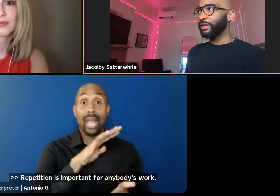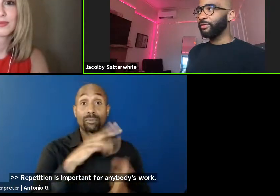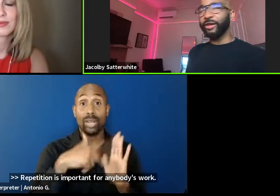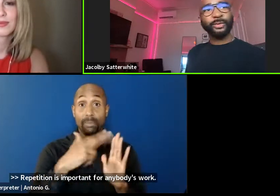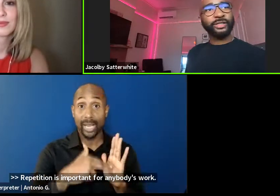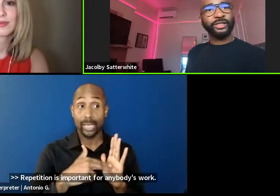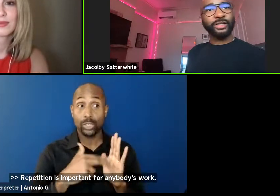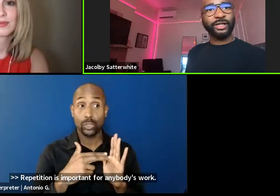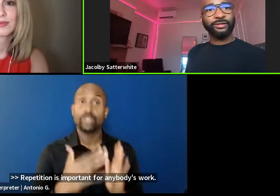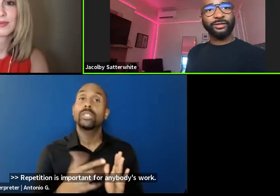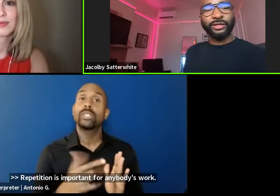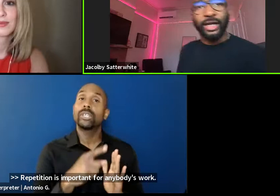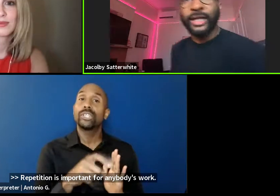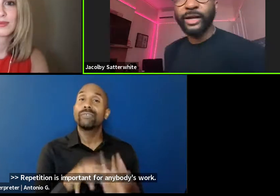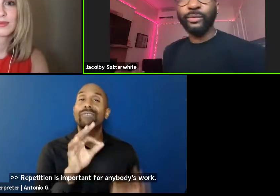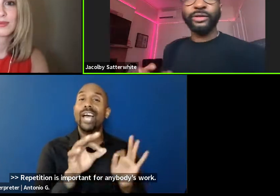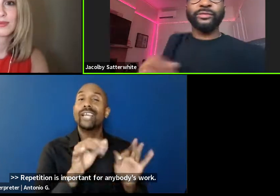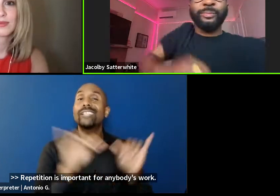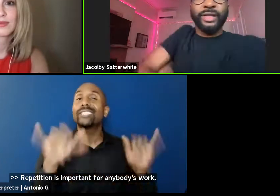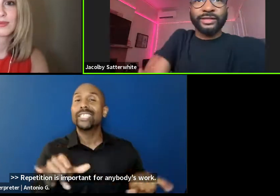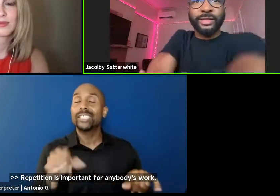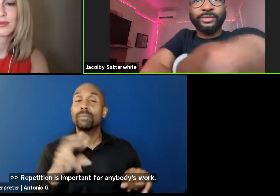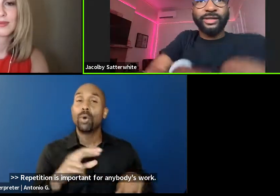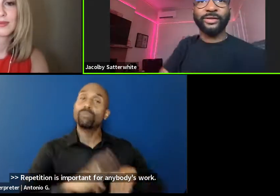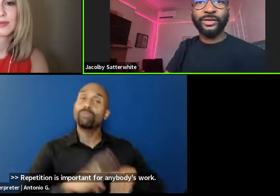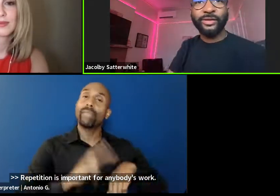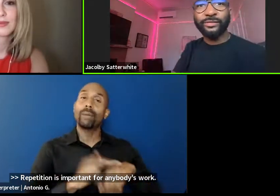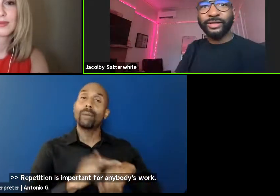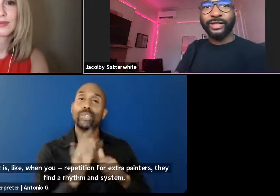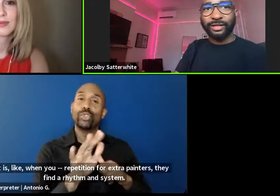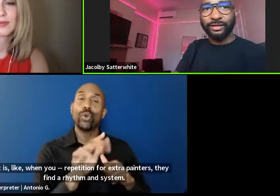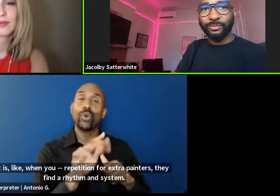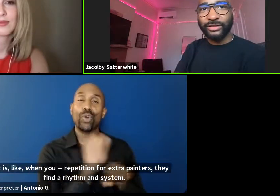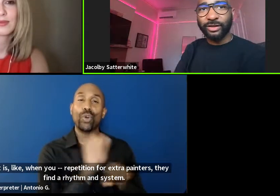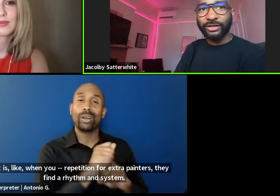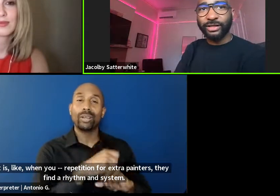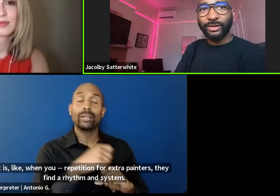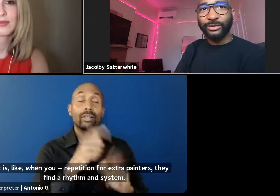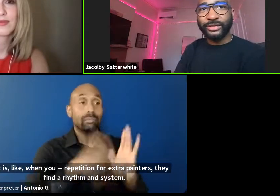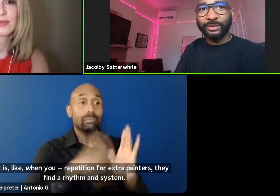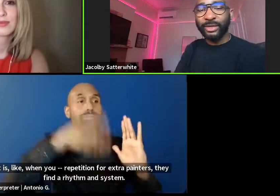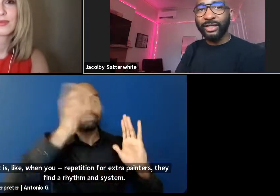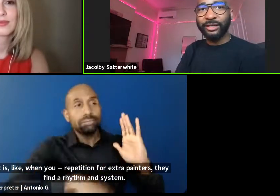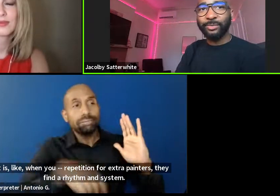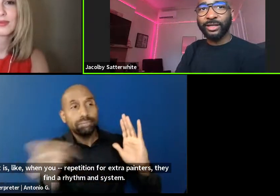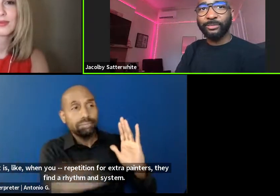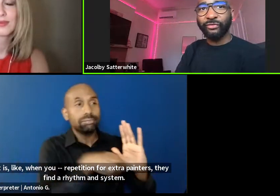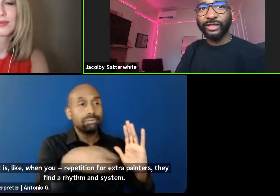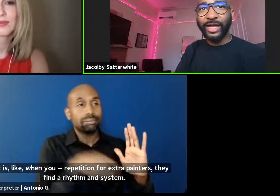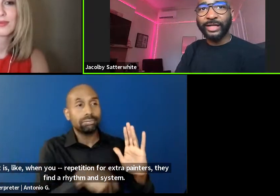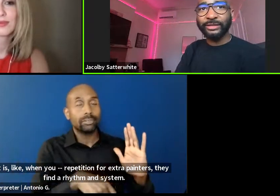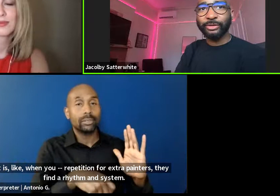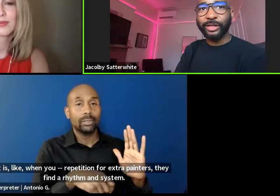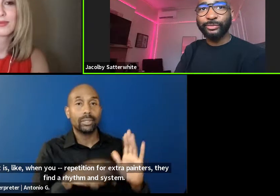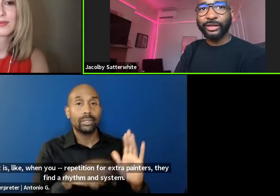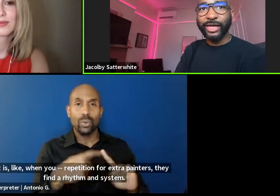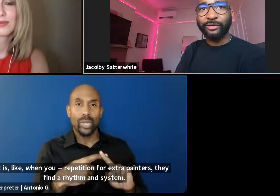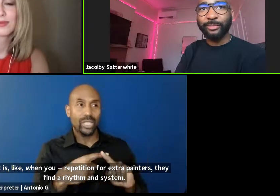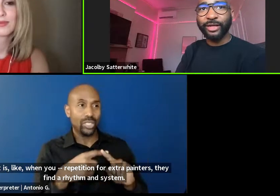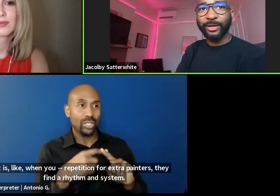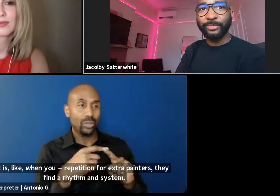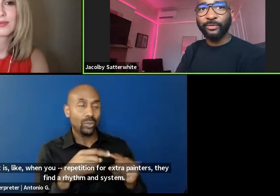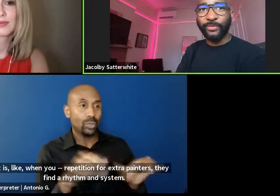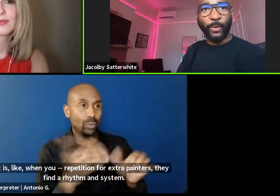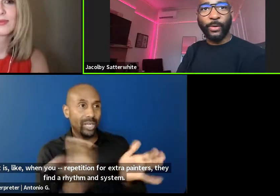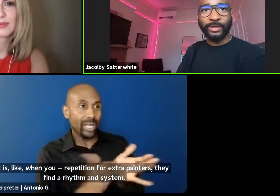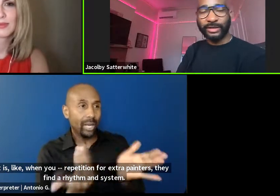system within your repetition. And you can, like when you repeat something over and over again, it starts to lose its meaning and becomes flat and it becomes loud.